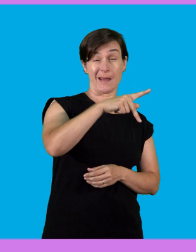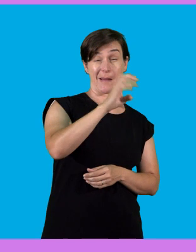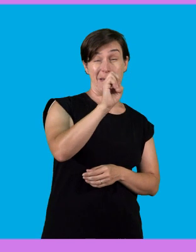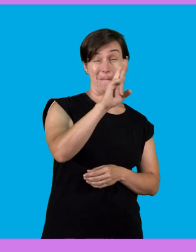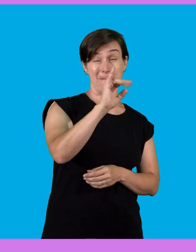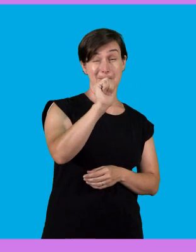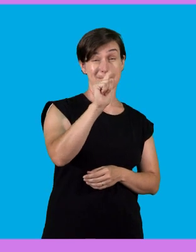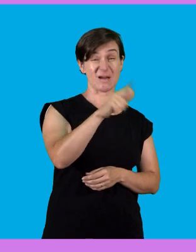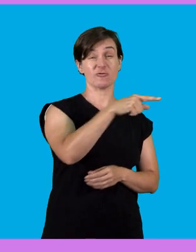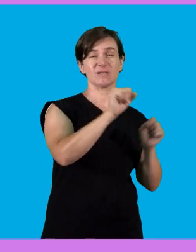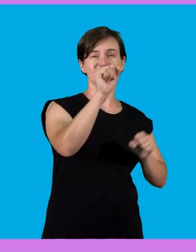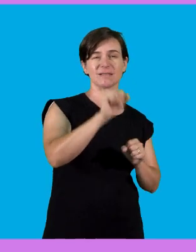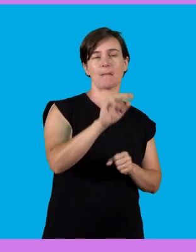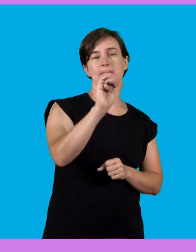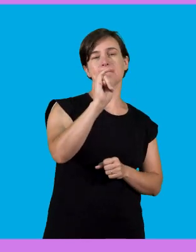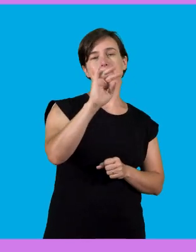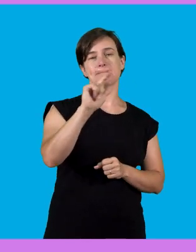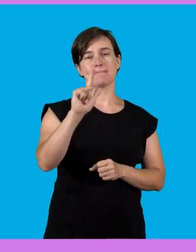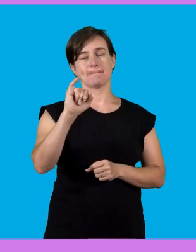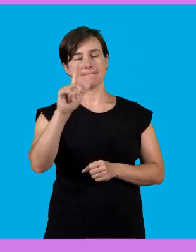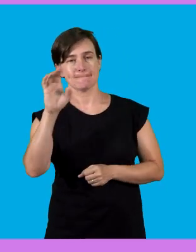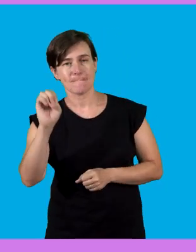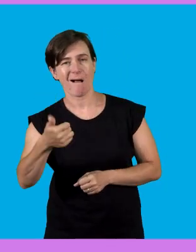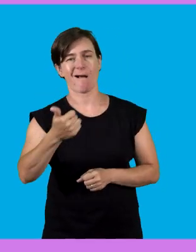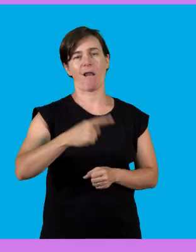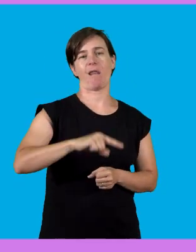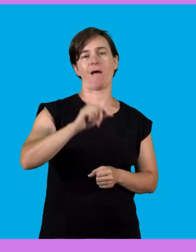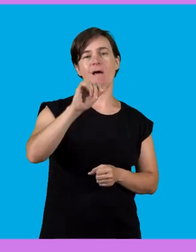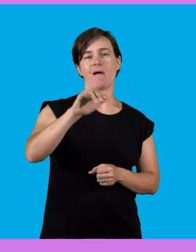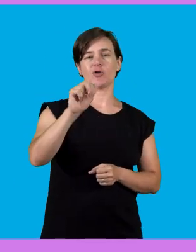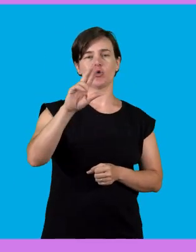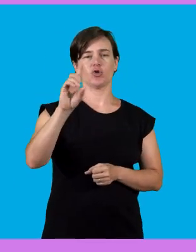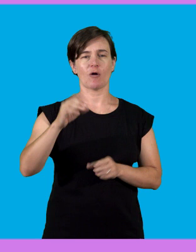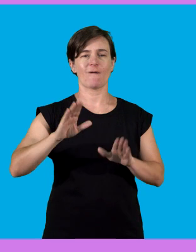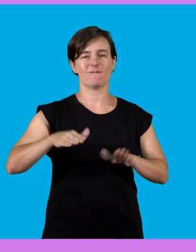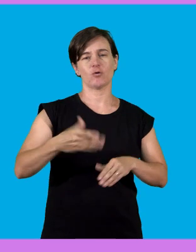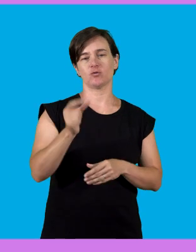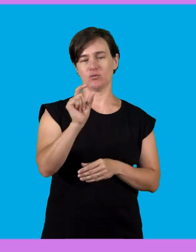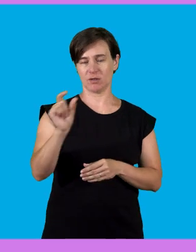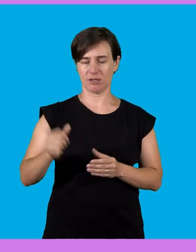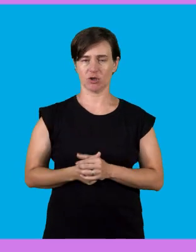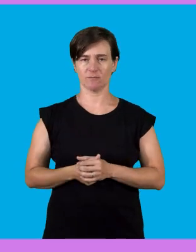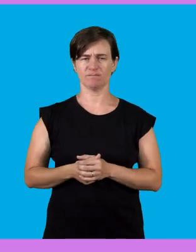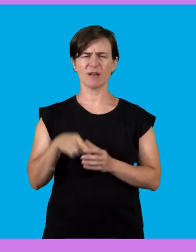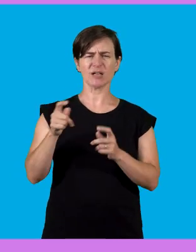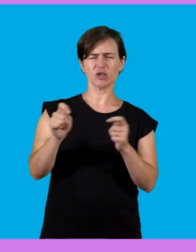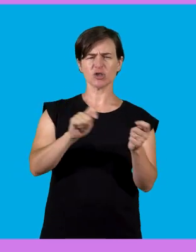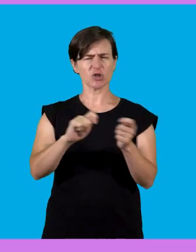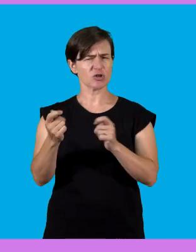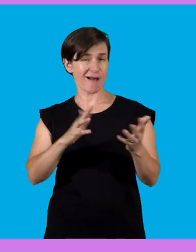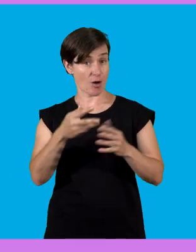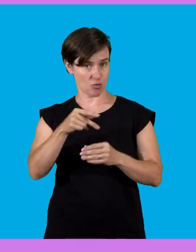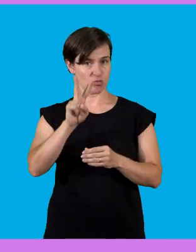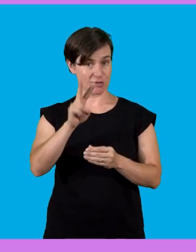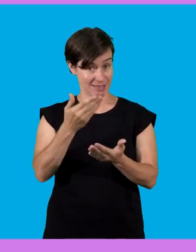system, miles, yard, foot, and inch. Now, the conversion between the two is, you can see